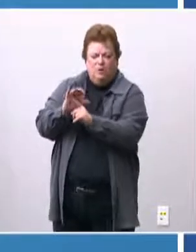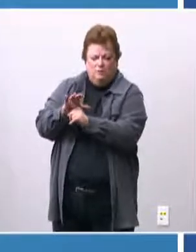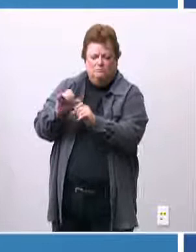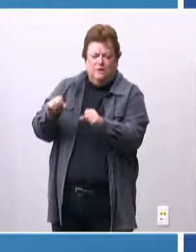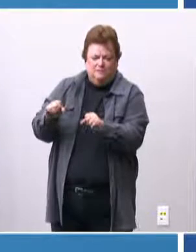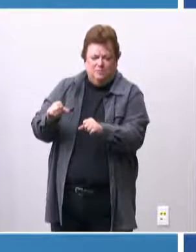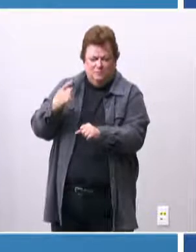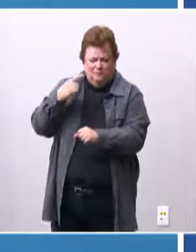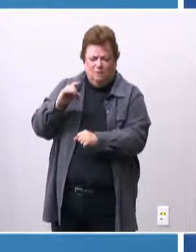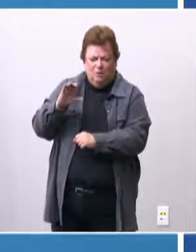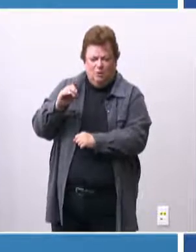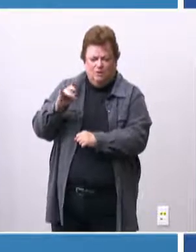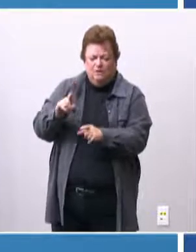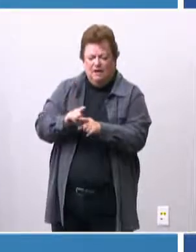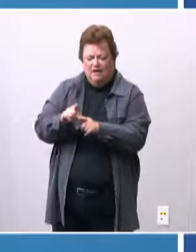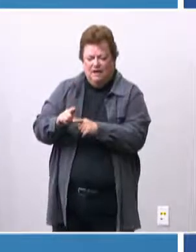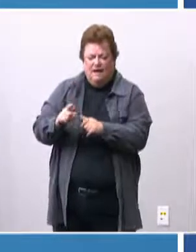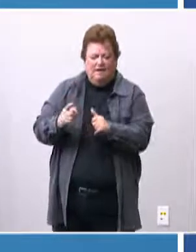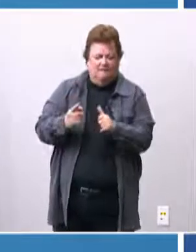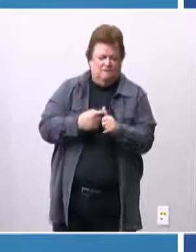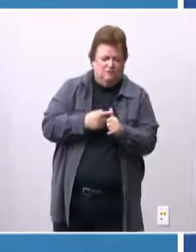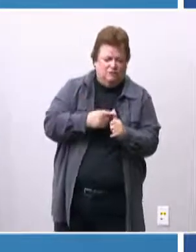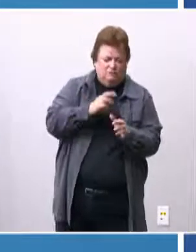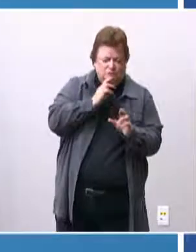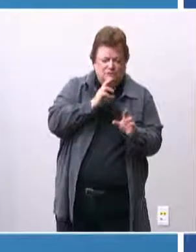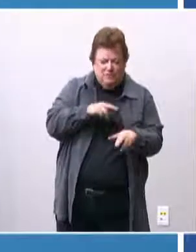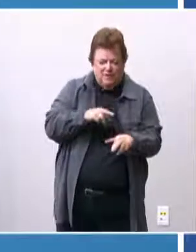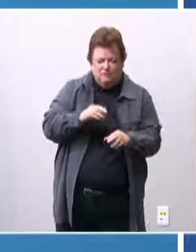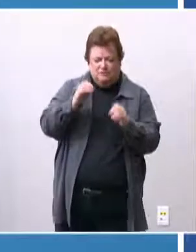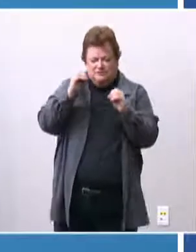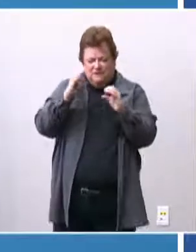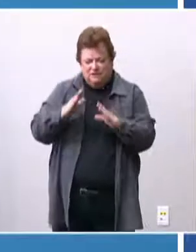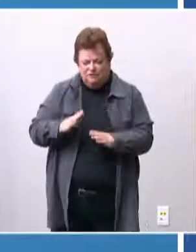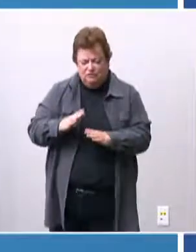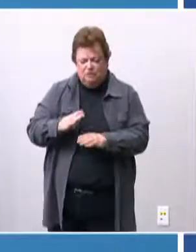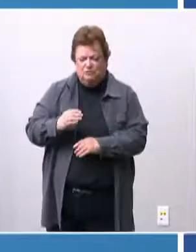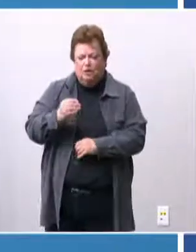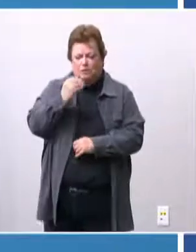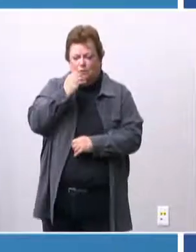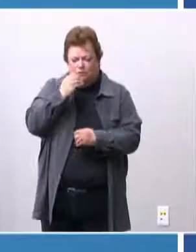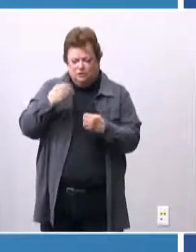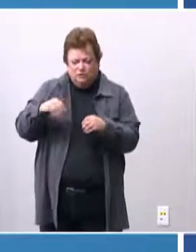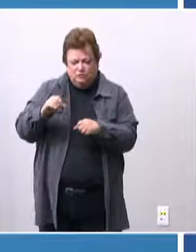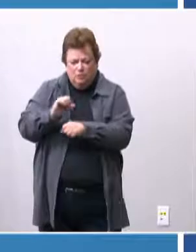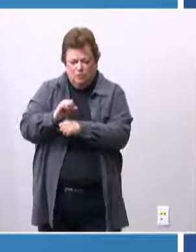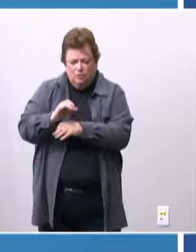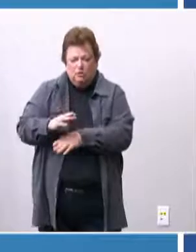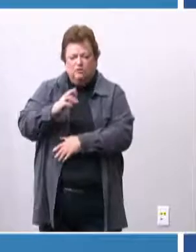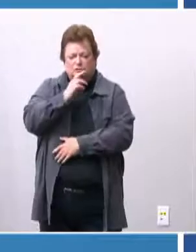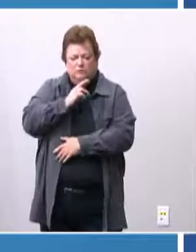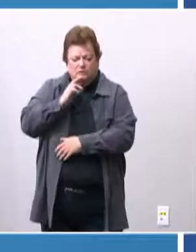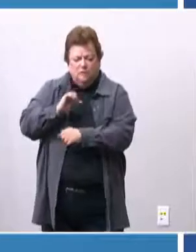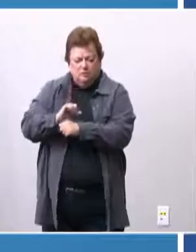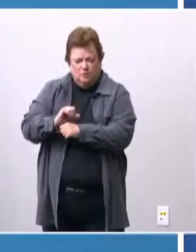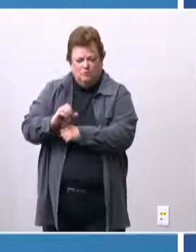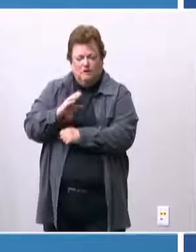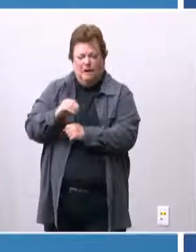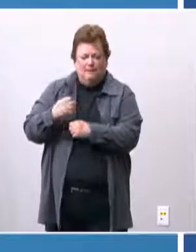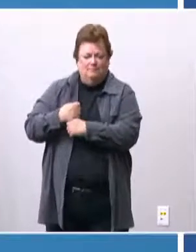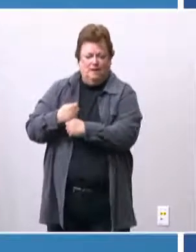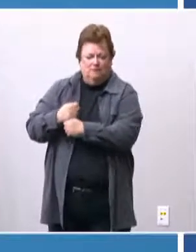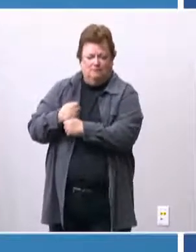COVID-19, like first responders, teachers, grocery store employees, restaurant workers, and